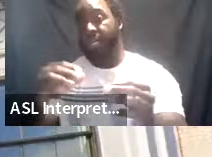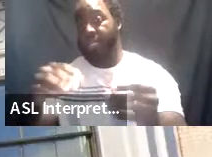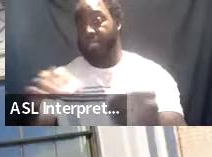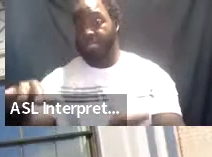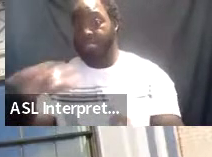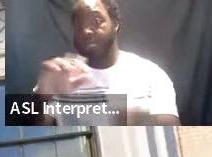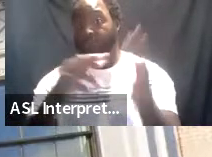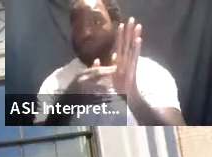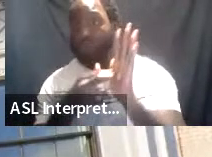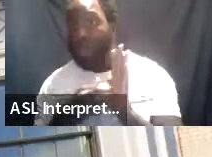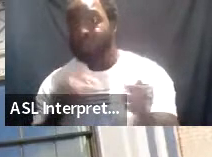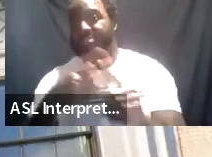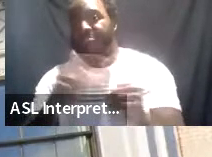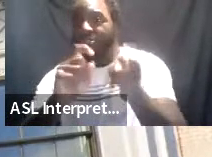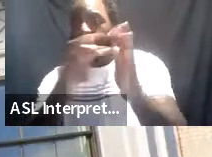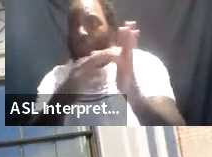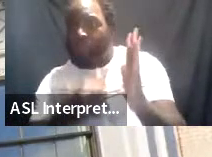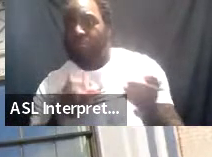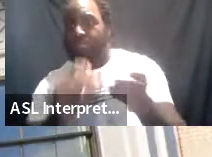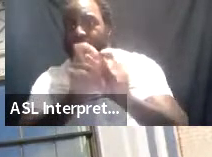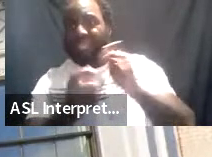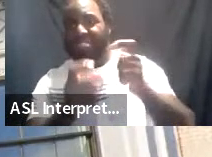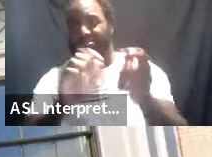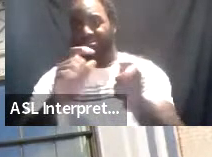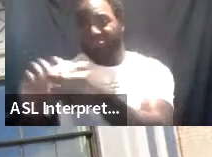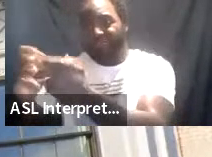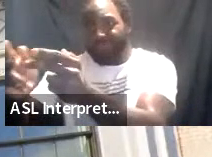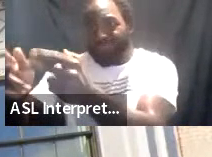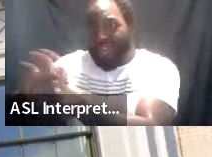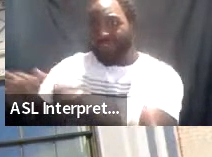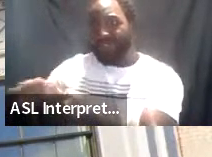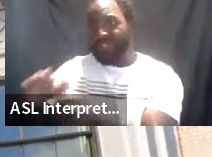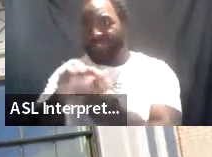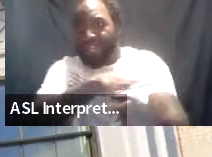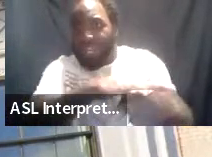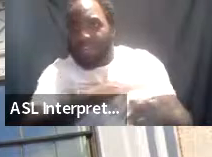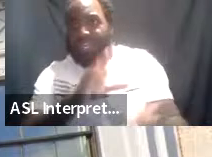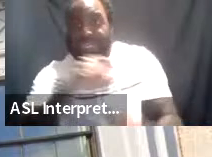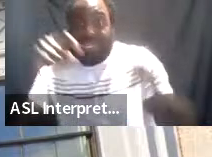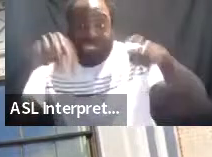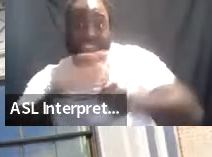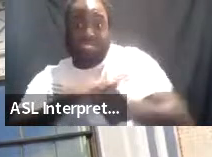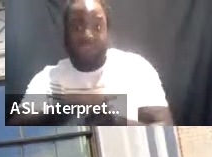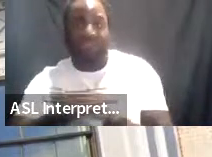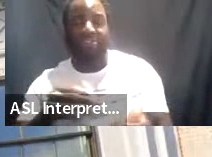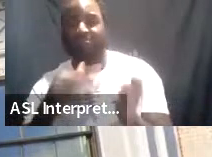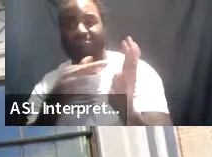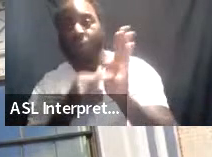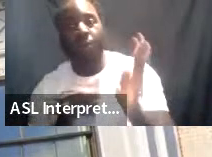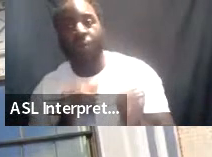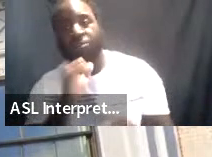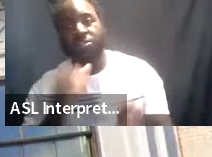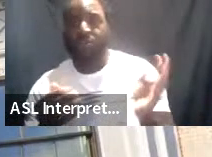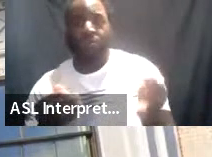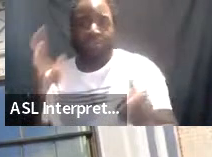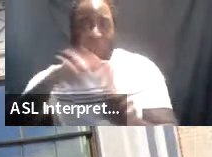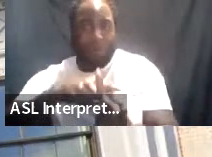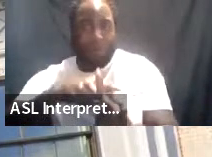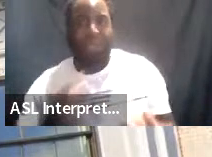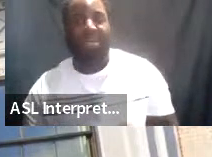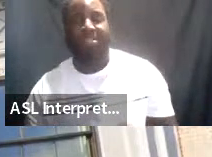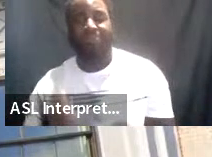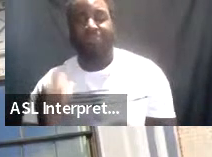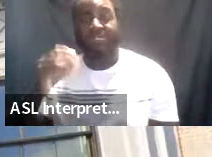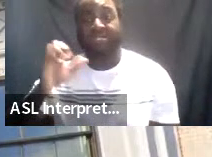place to place. They're pretty inconsistent and they don't apply in this particular area. And so as part of zoning for economic